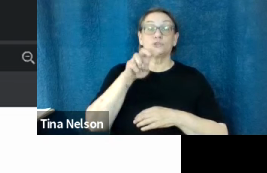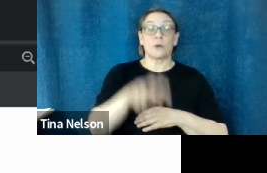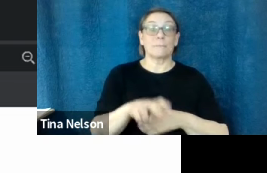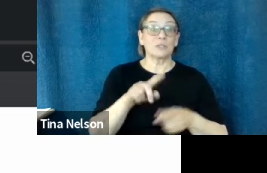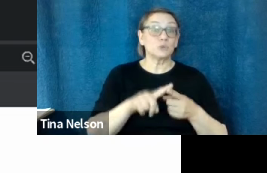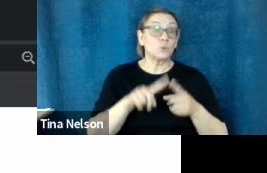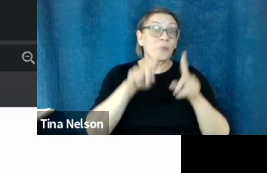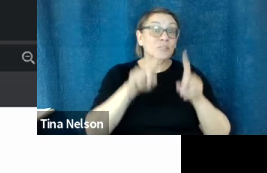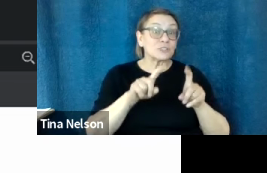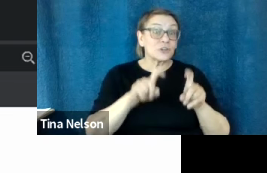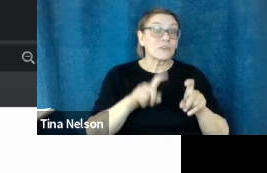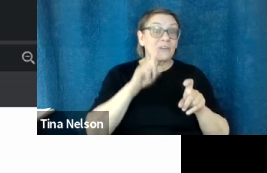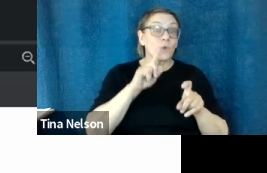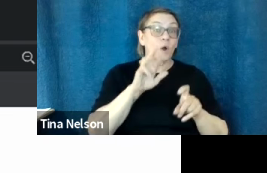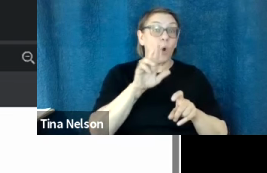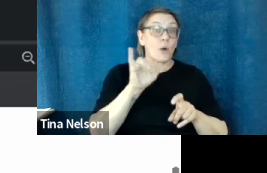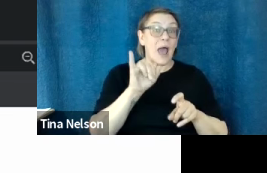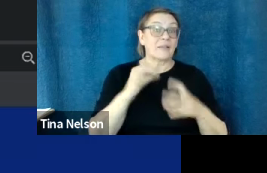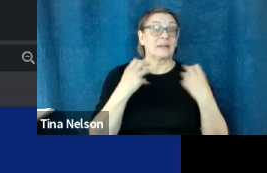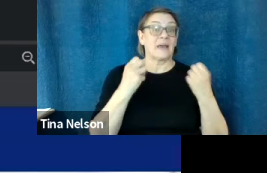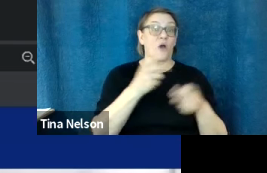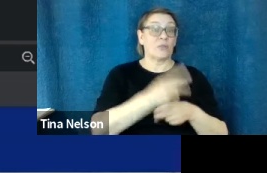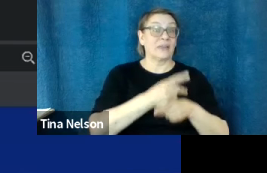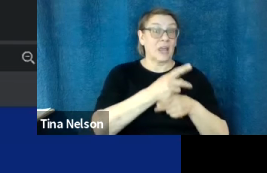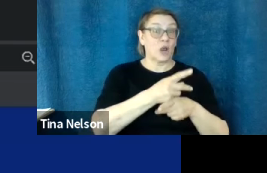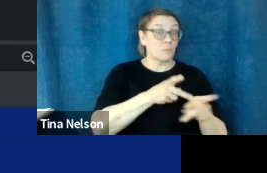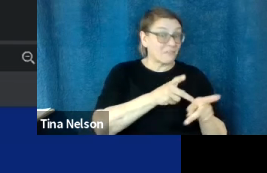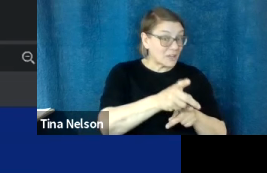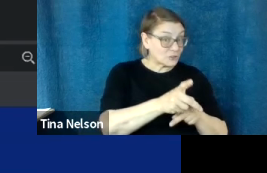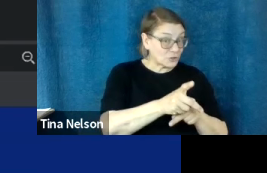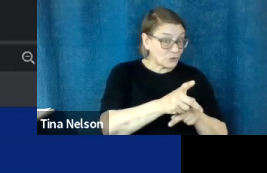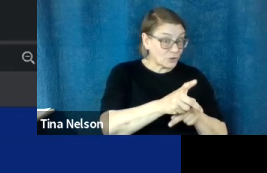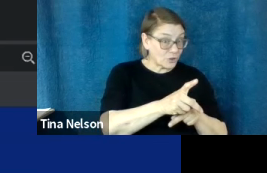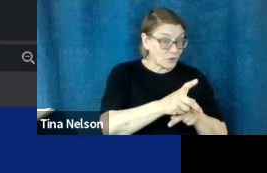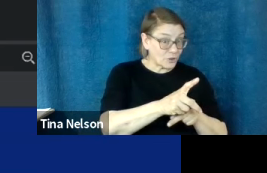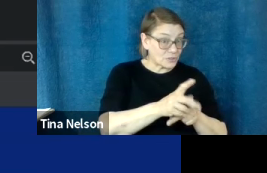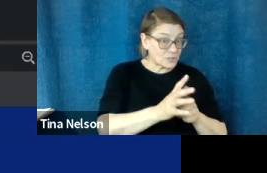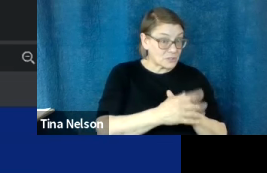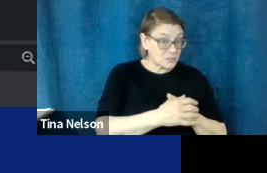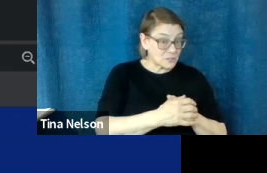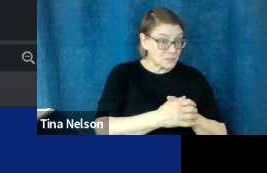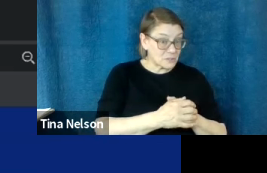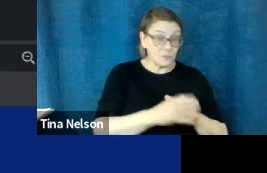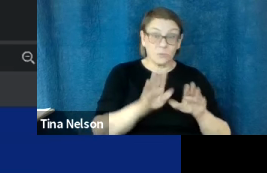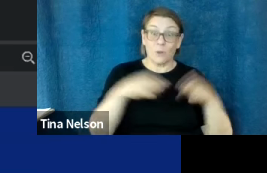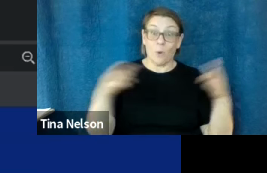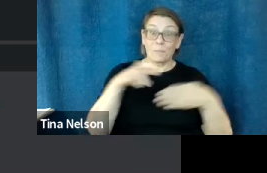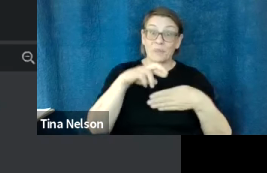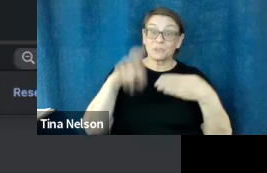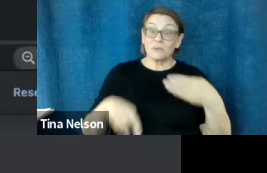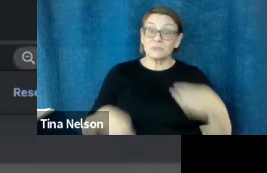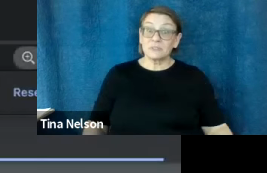survey for Rhode Island health care professionals, we will jump into the survey results.